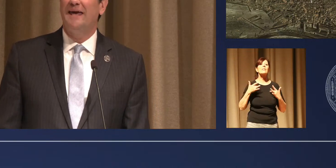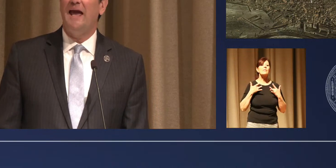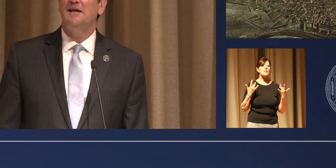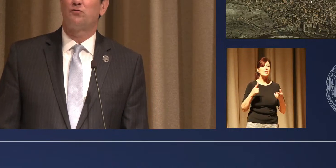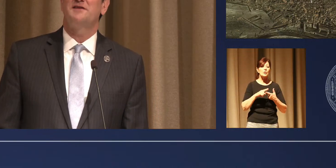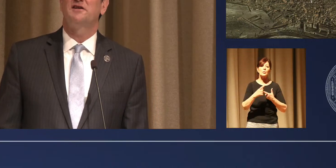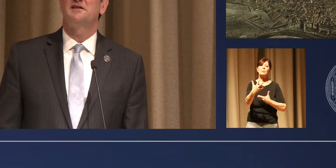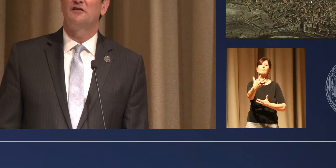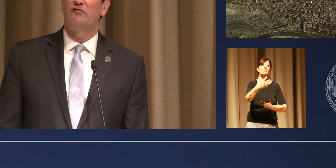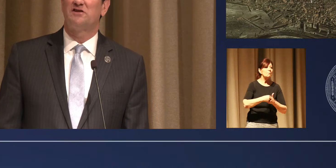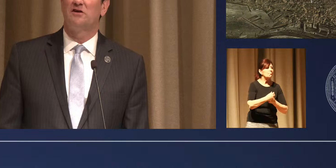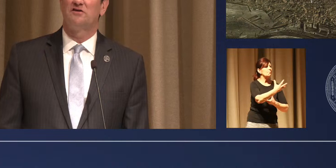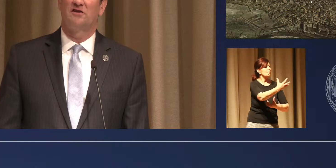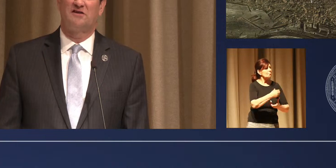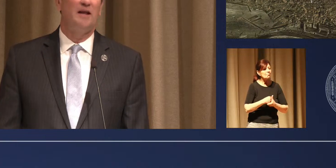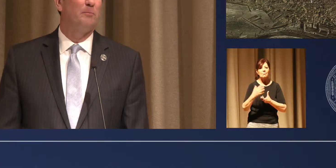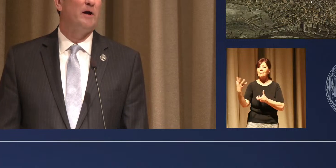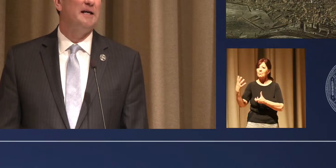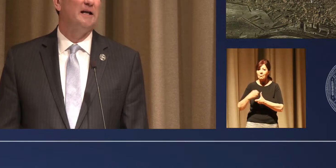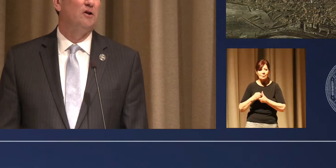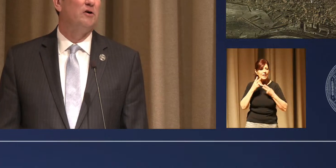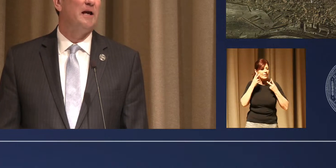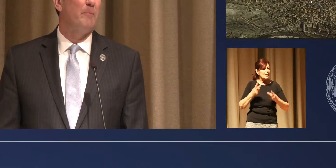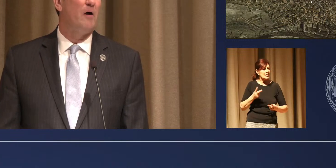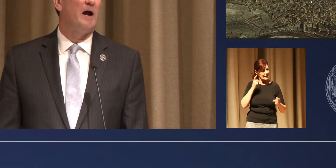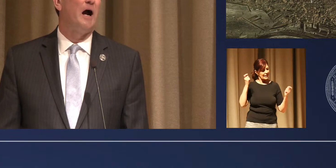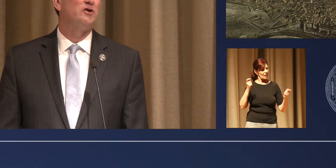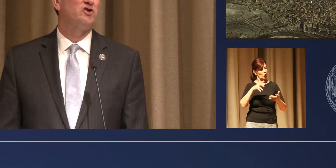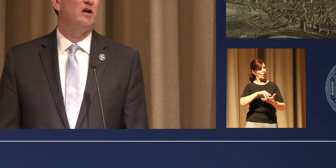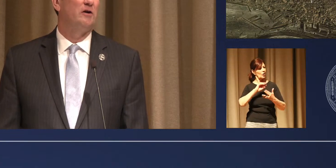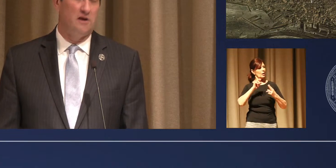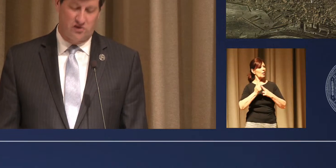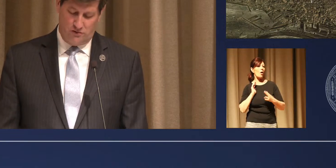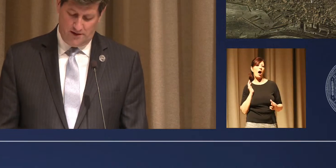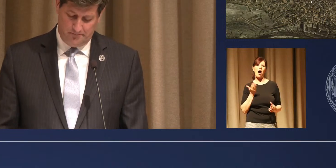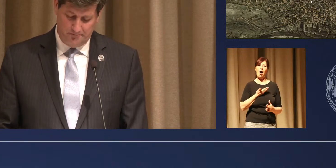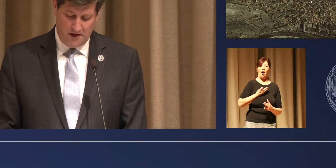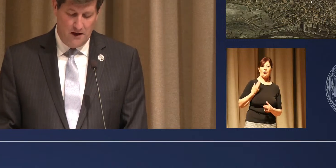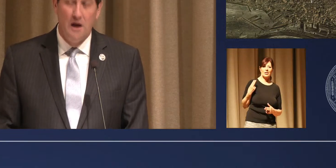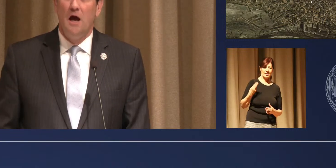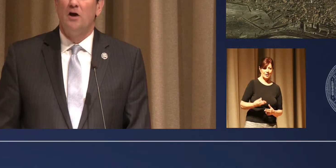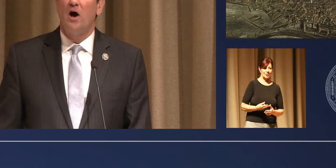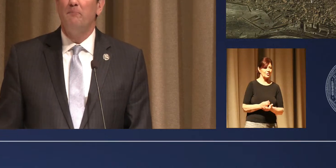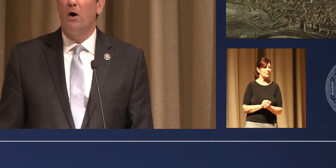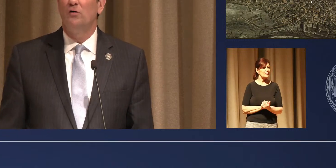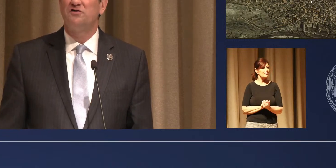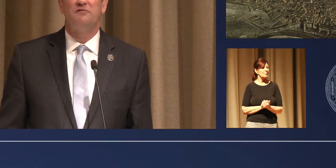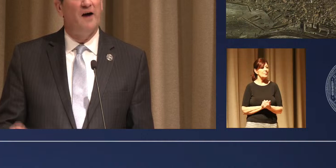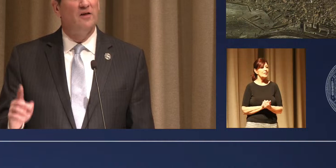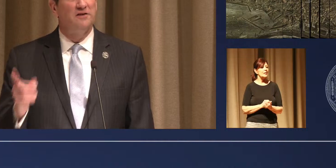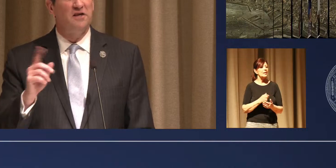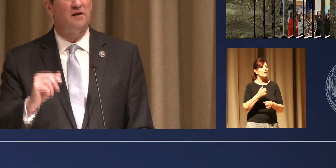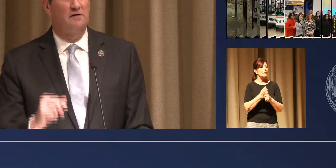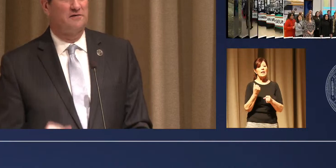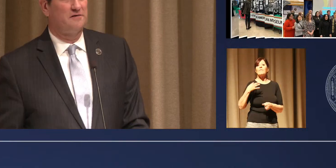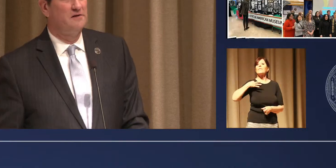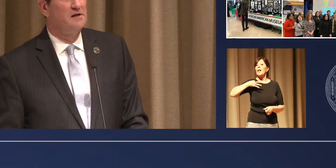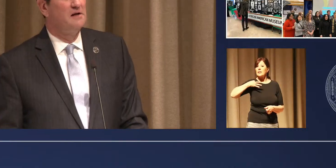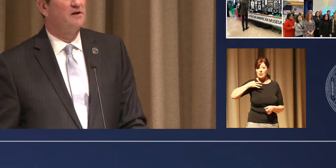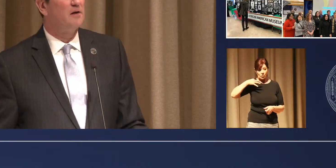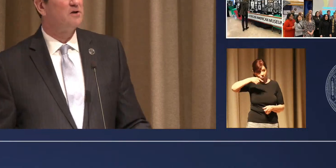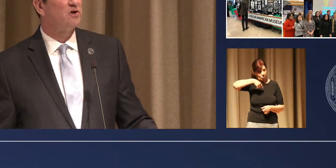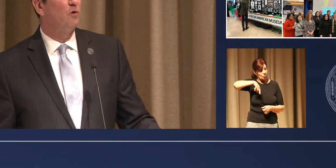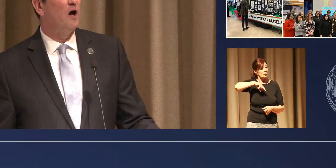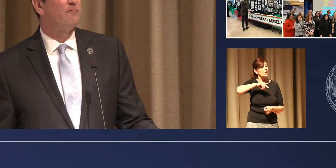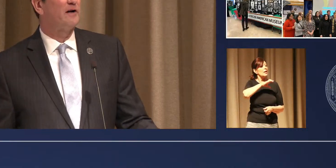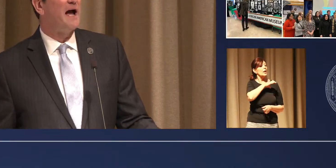to engage residents and visitors in celebrating and learning about our shared history. Composed of volunteers,